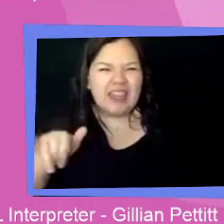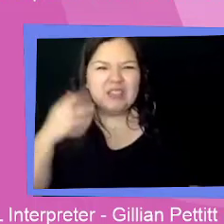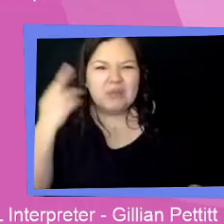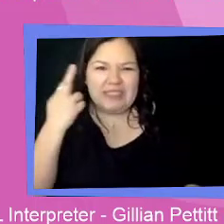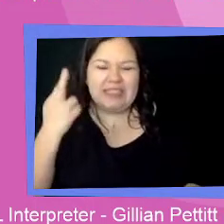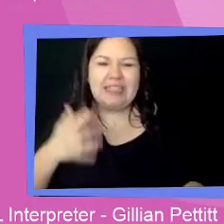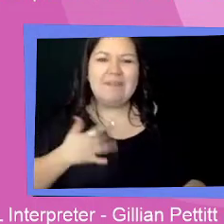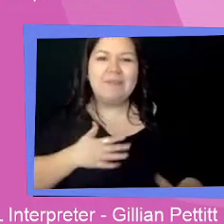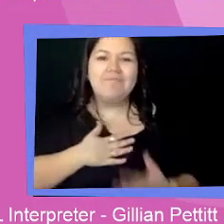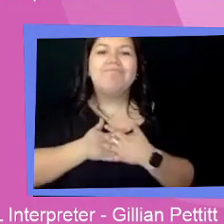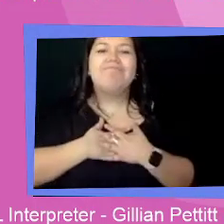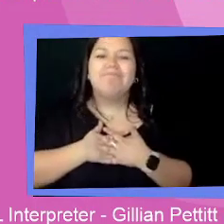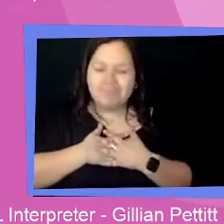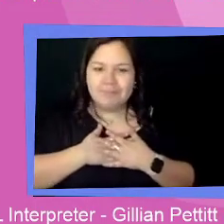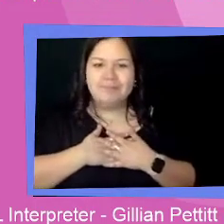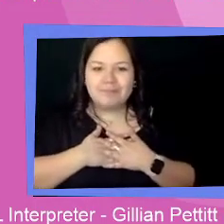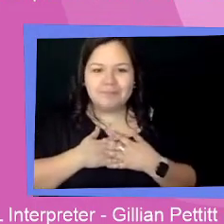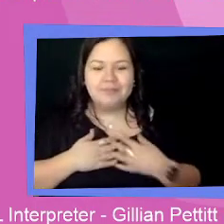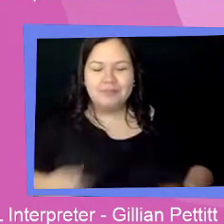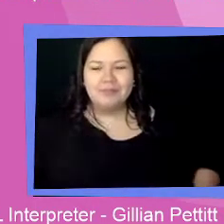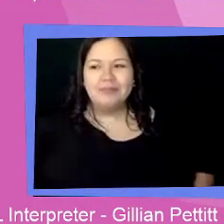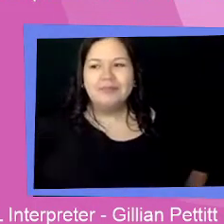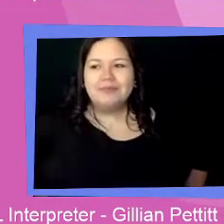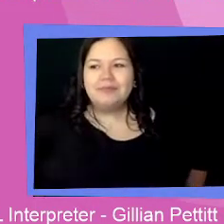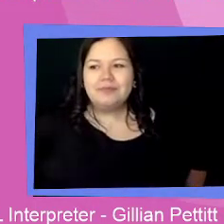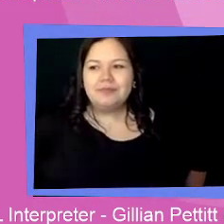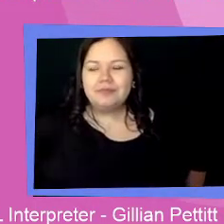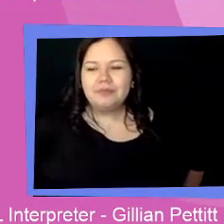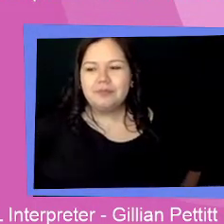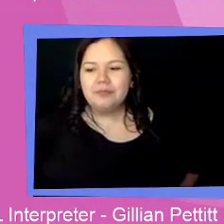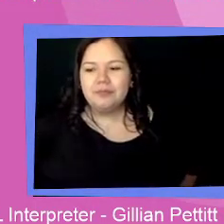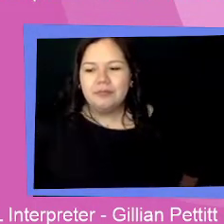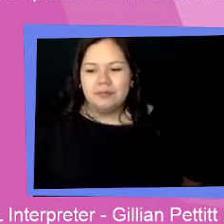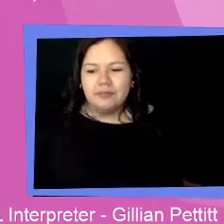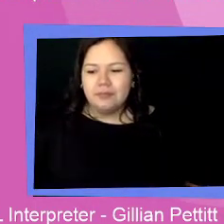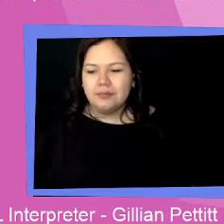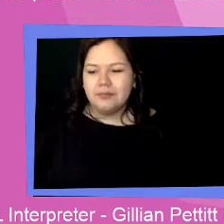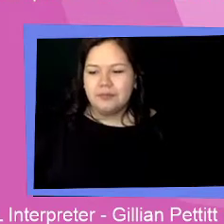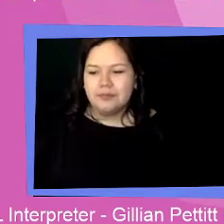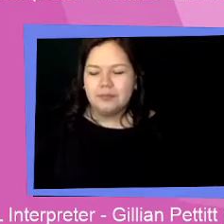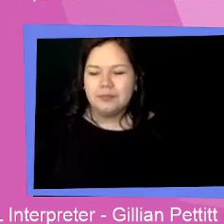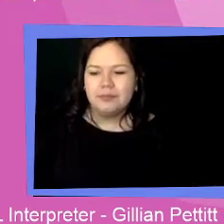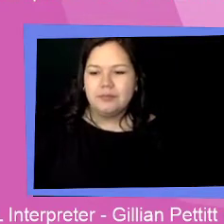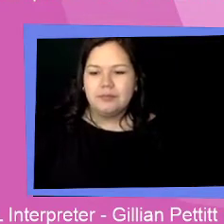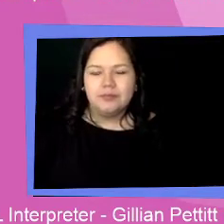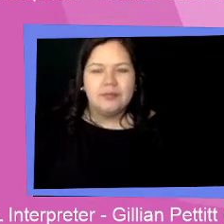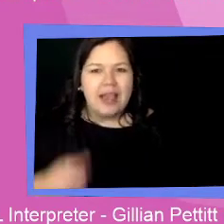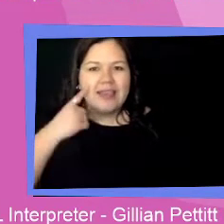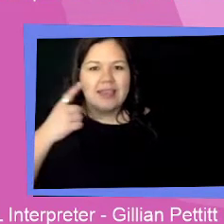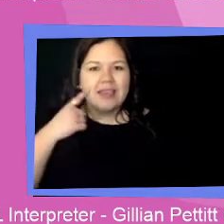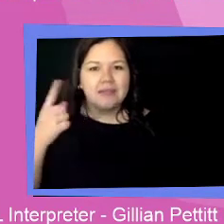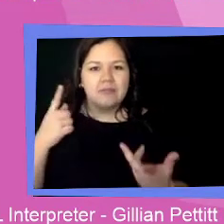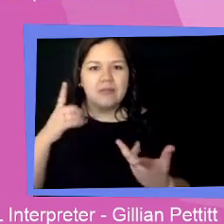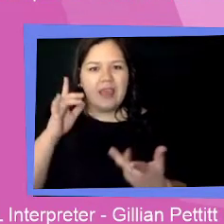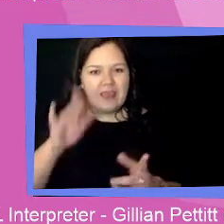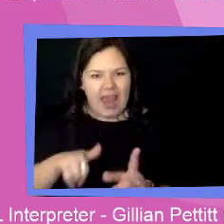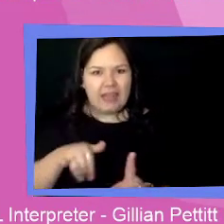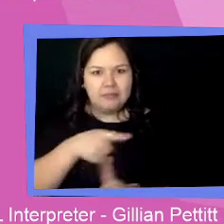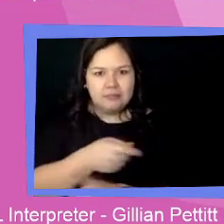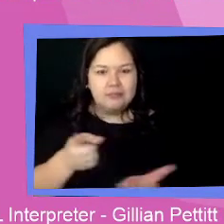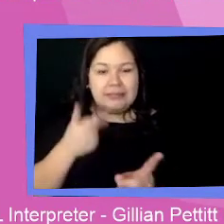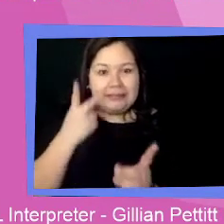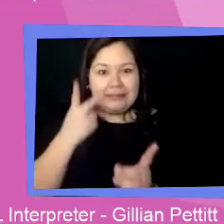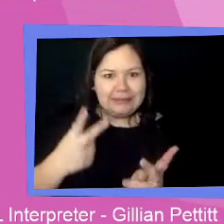really special place. I've noticed for queer stories to be told, and